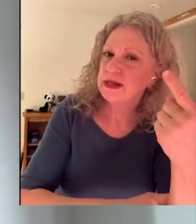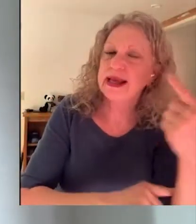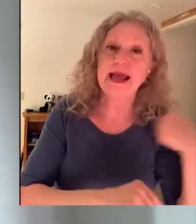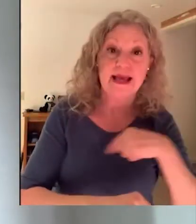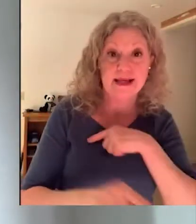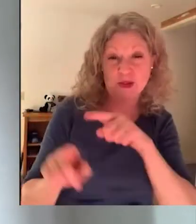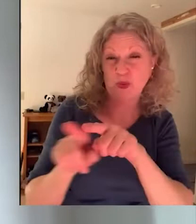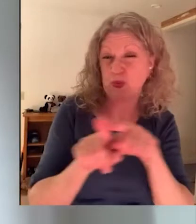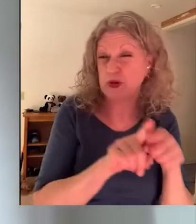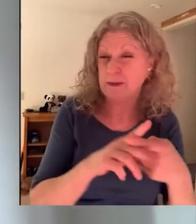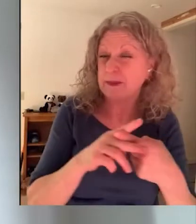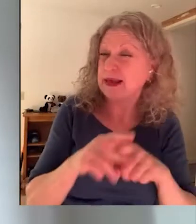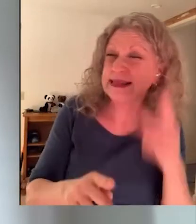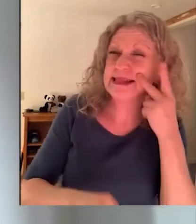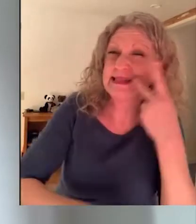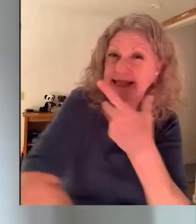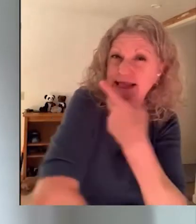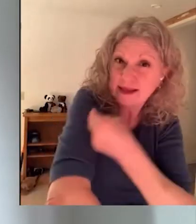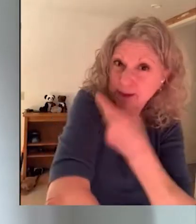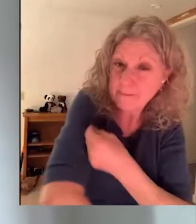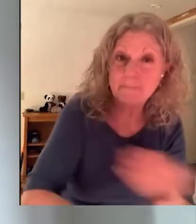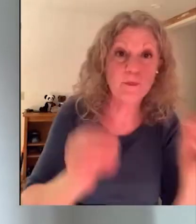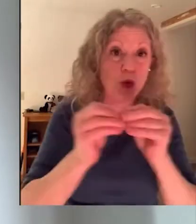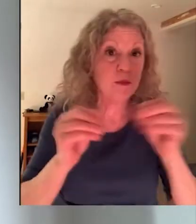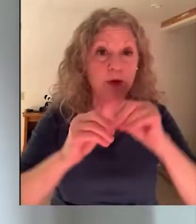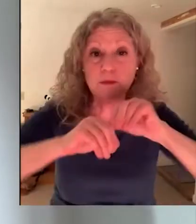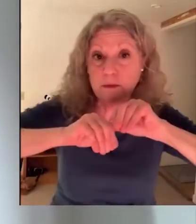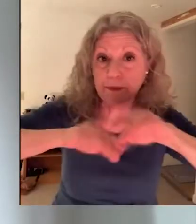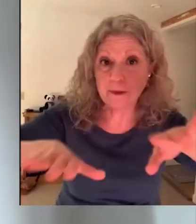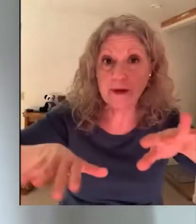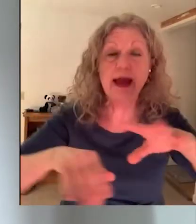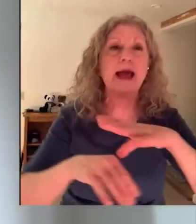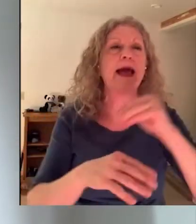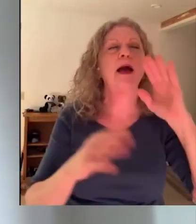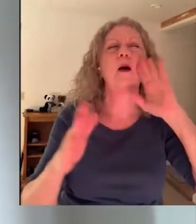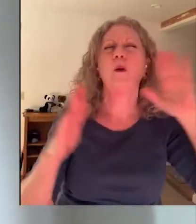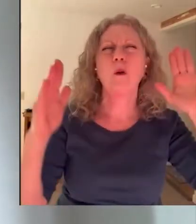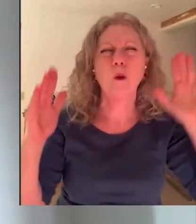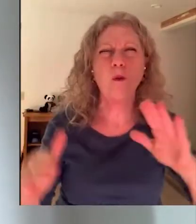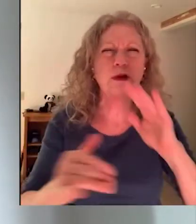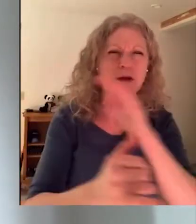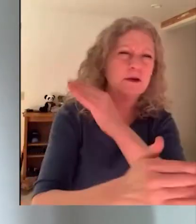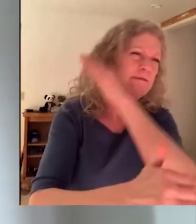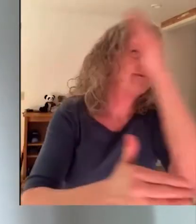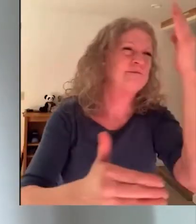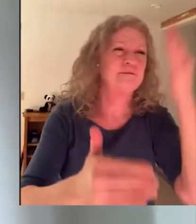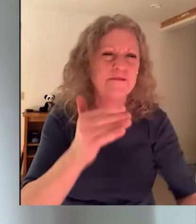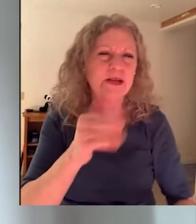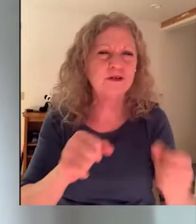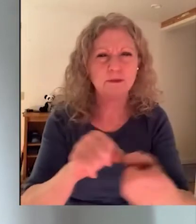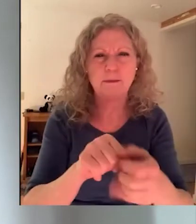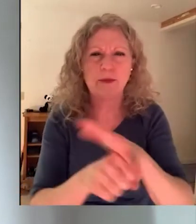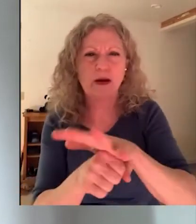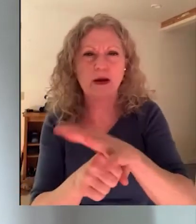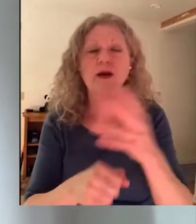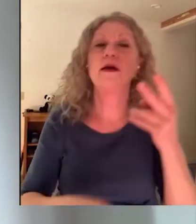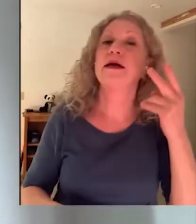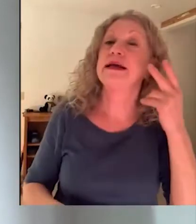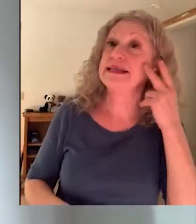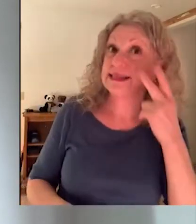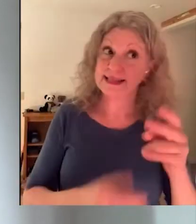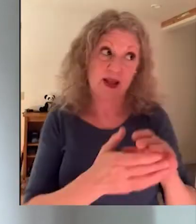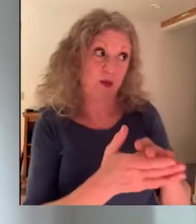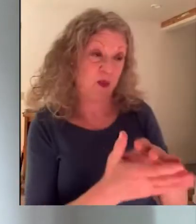see vaccines become available, and hopefully the end of this pandemic, we are seeing wealthier countries amass